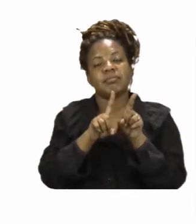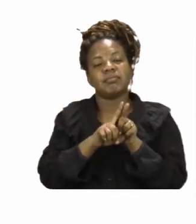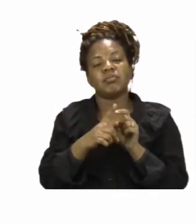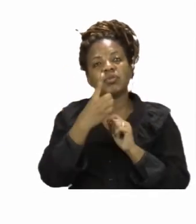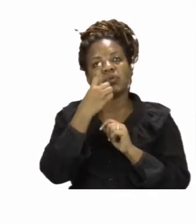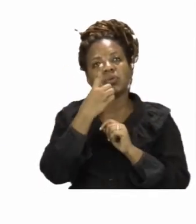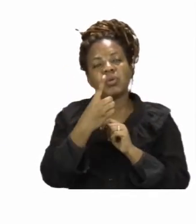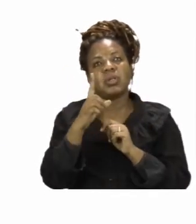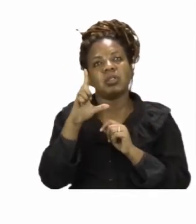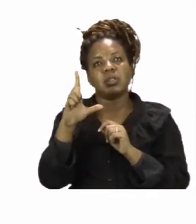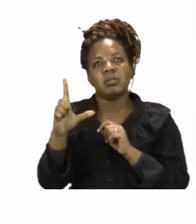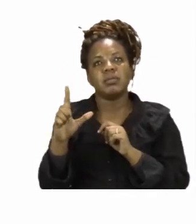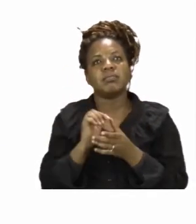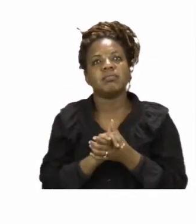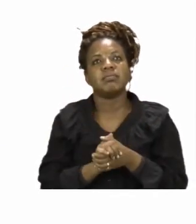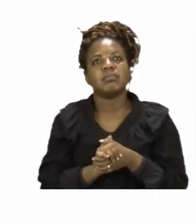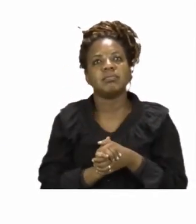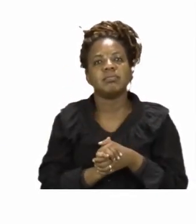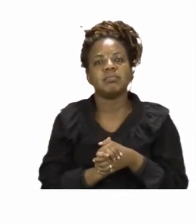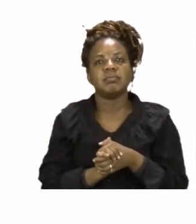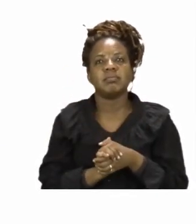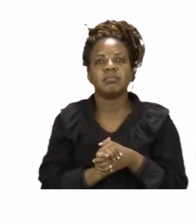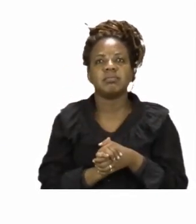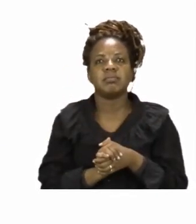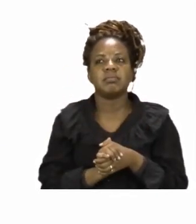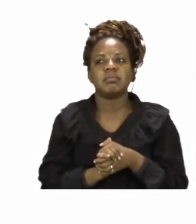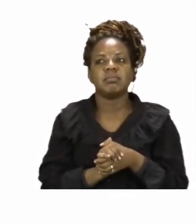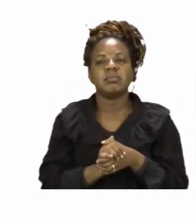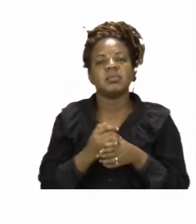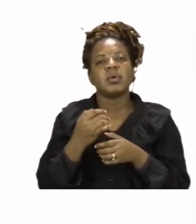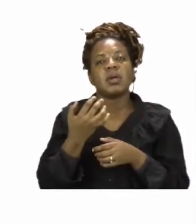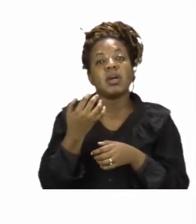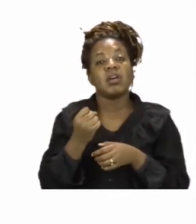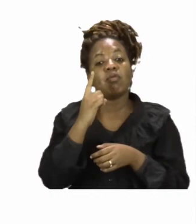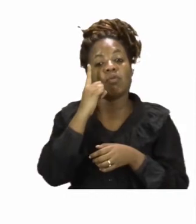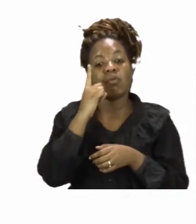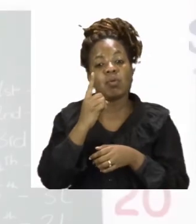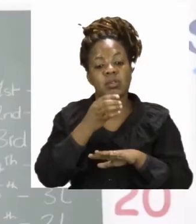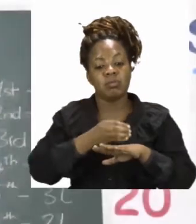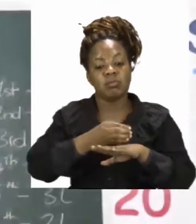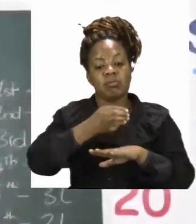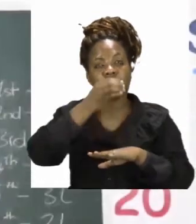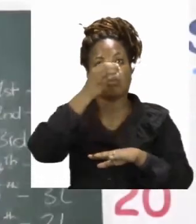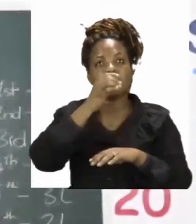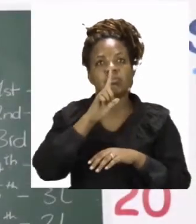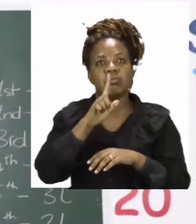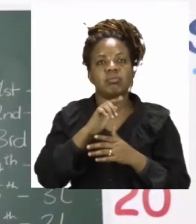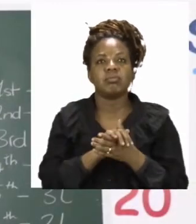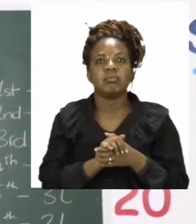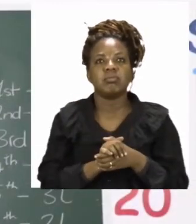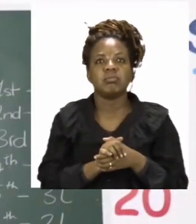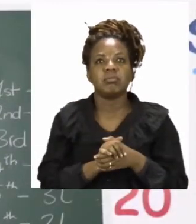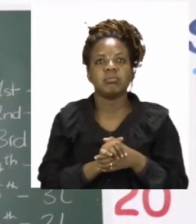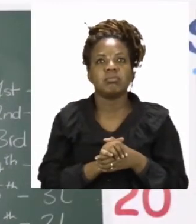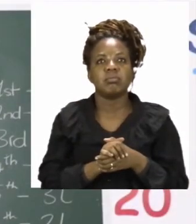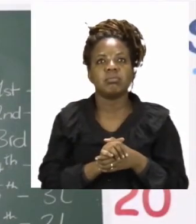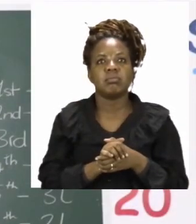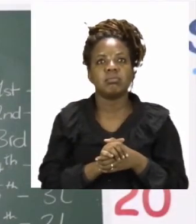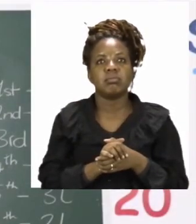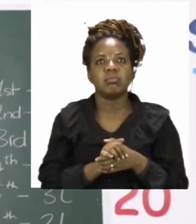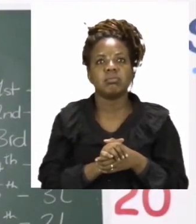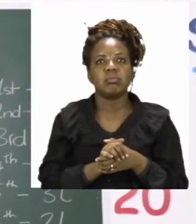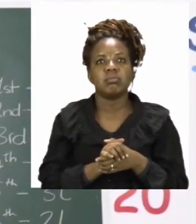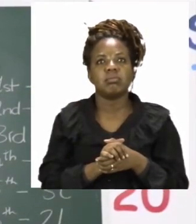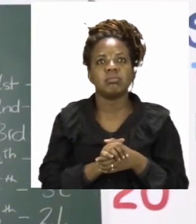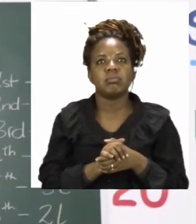1 liter here with me today, and I would like to show you what 1 liter looks like. So let's take a look at 1